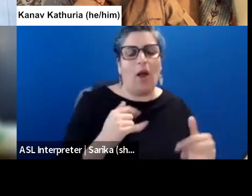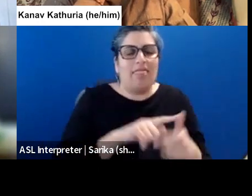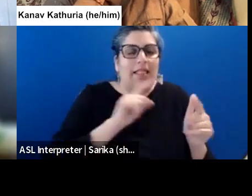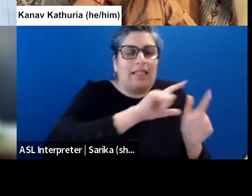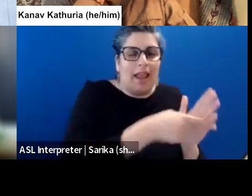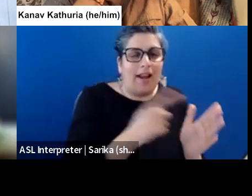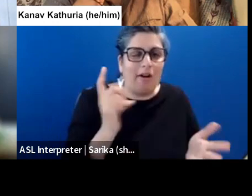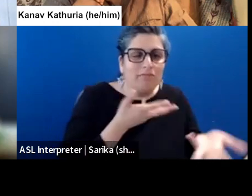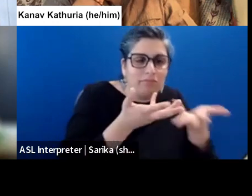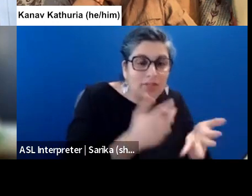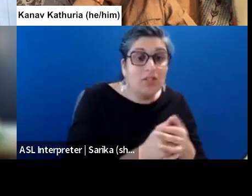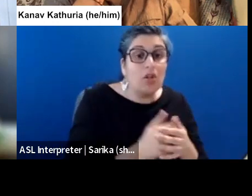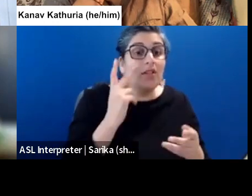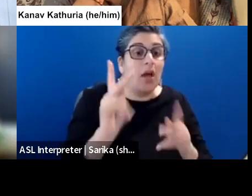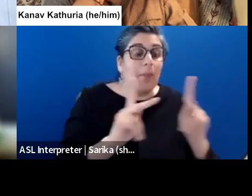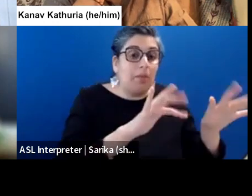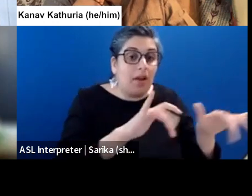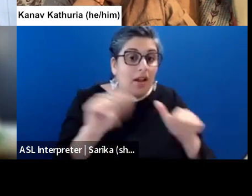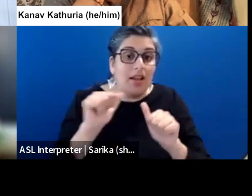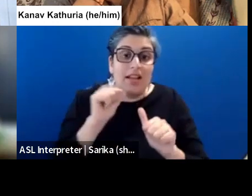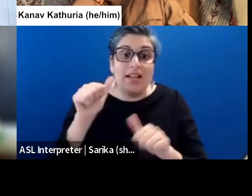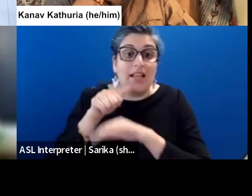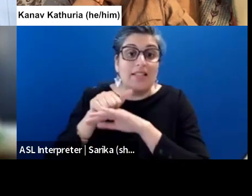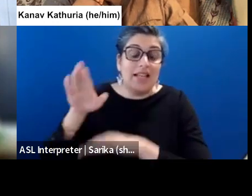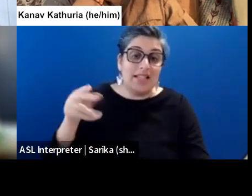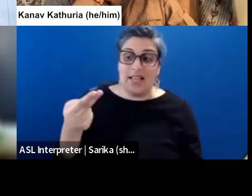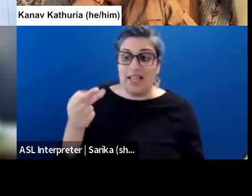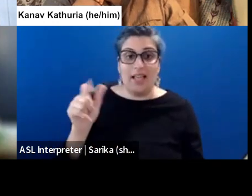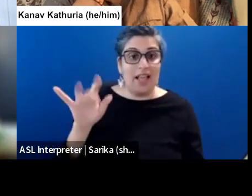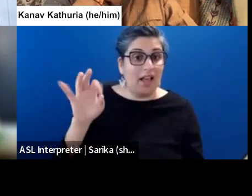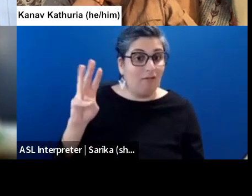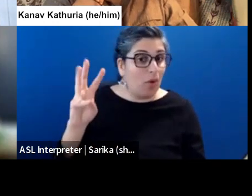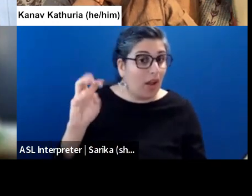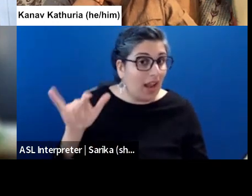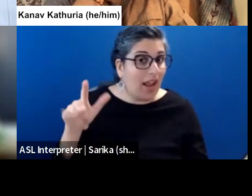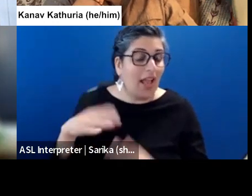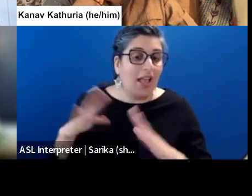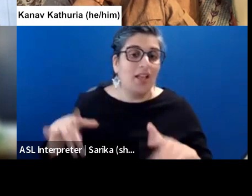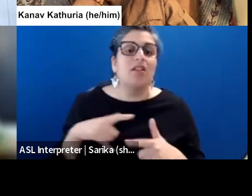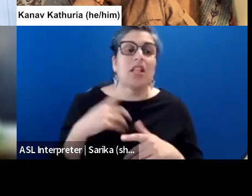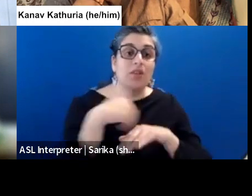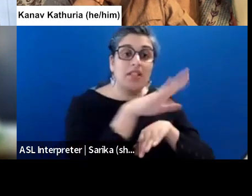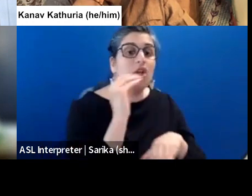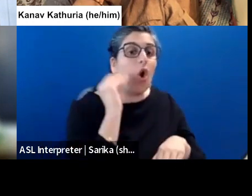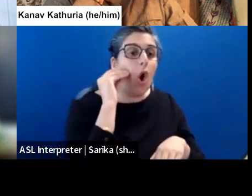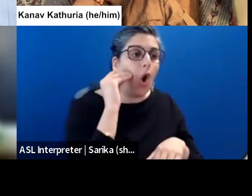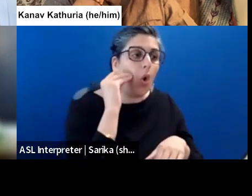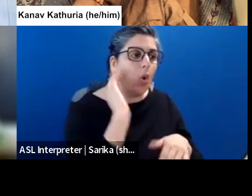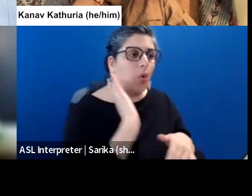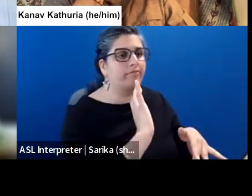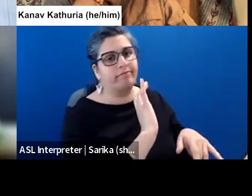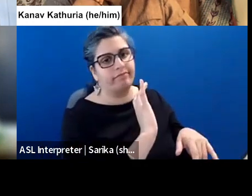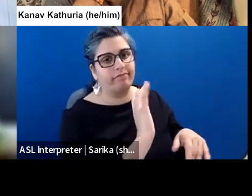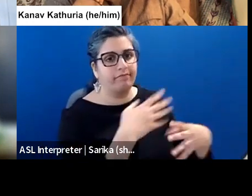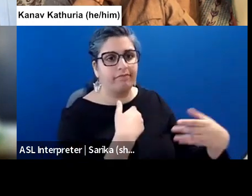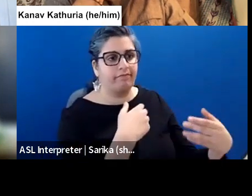people released, not sent to halfway houses, they were sent home to home confinement, which gave them a little bit more freedom, right? And if we can do that